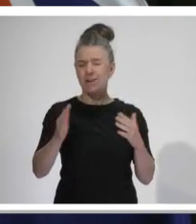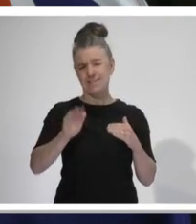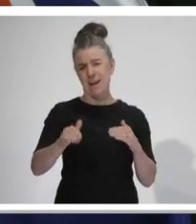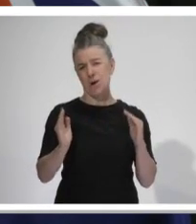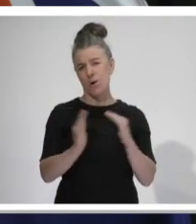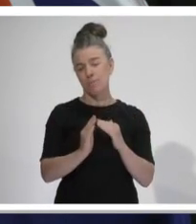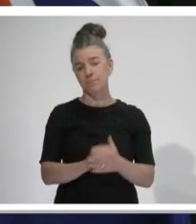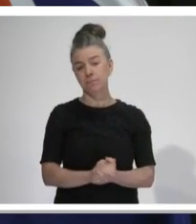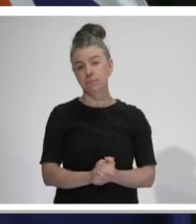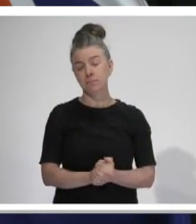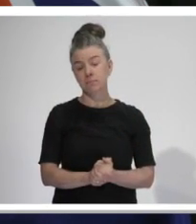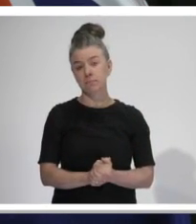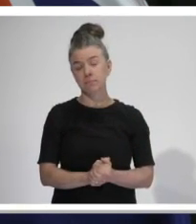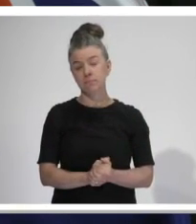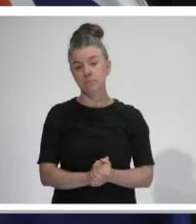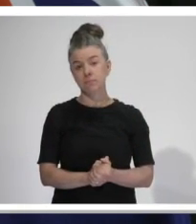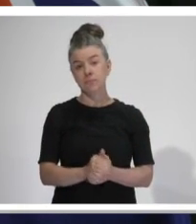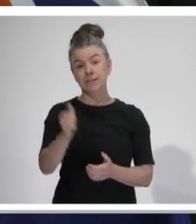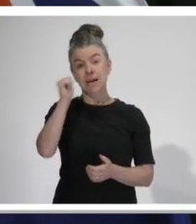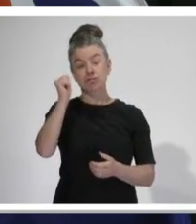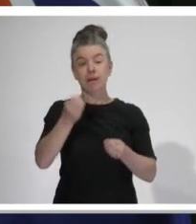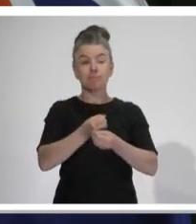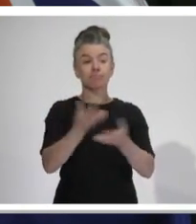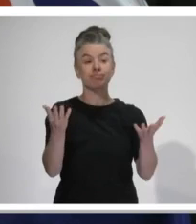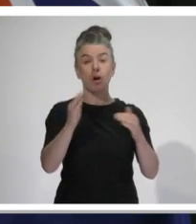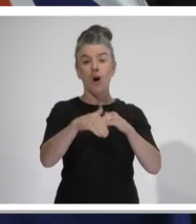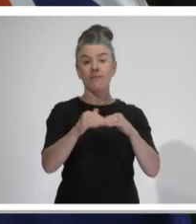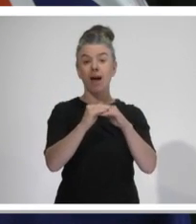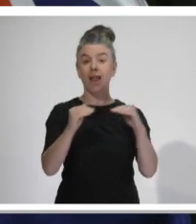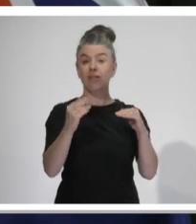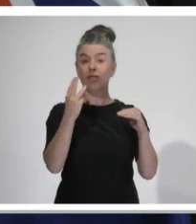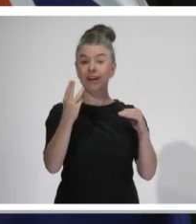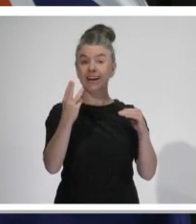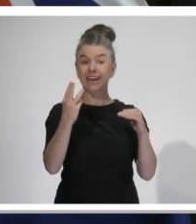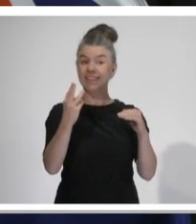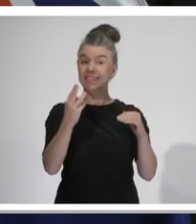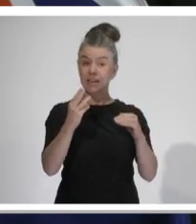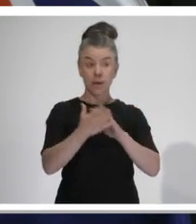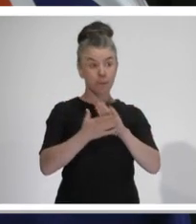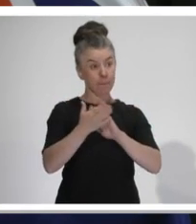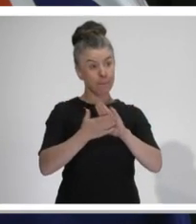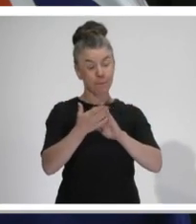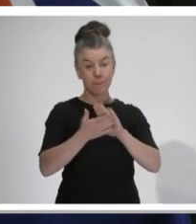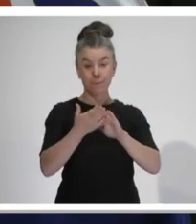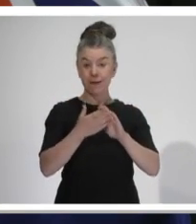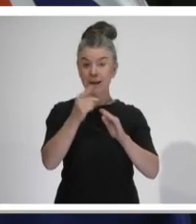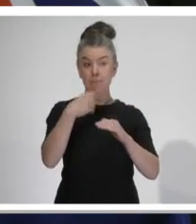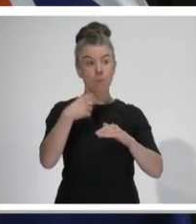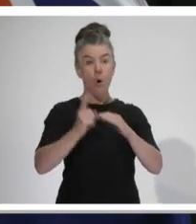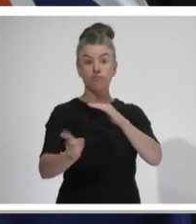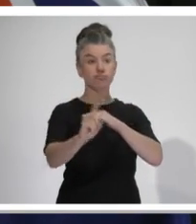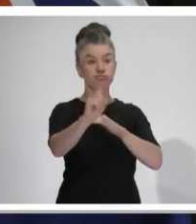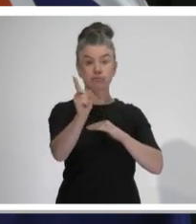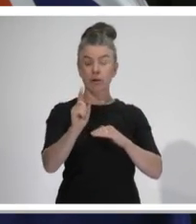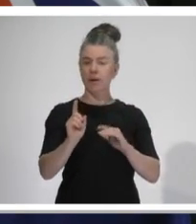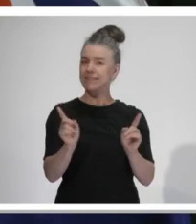release yesterday of information about Alert Level 3, it is important to remember that New Zealand is still currently